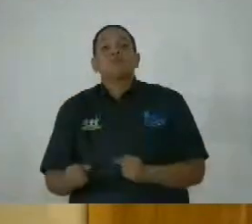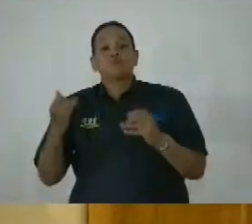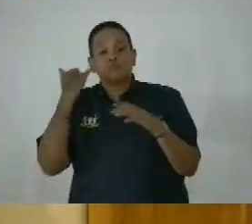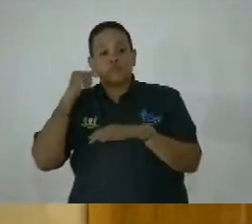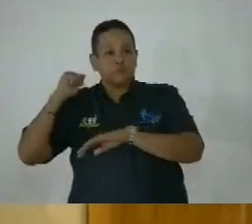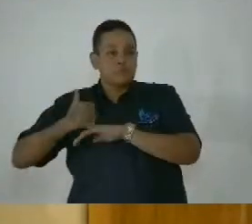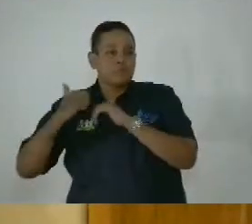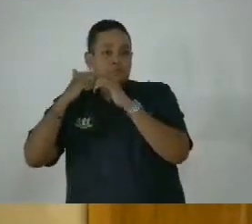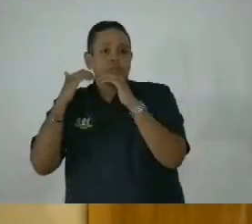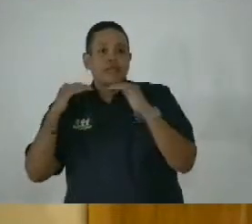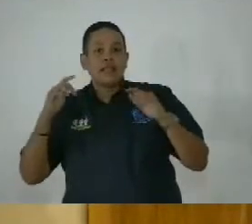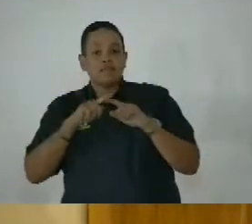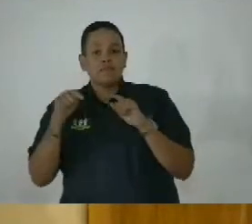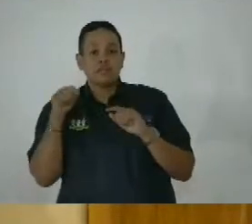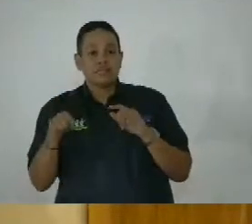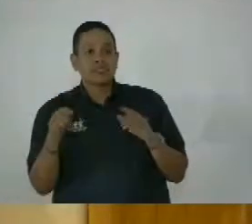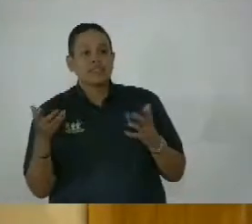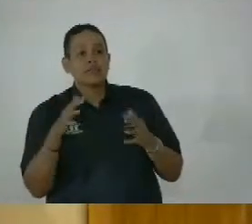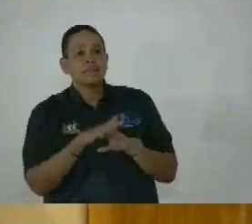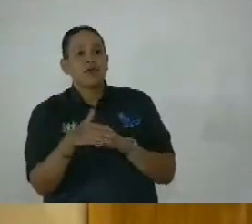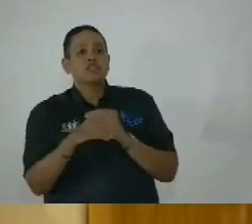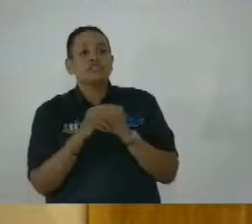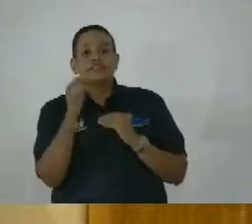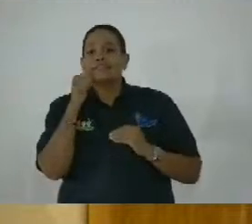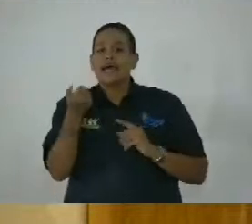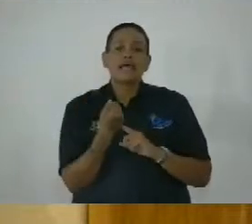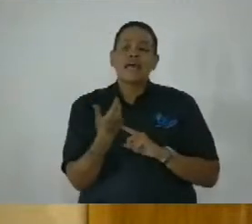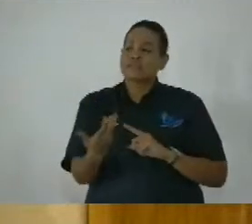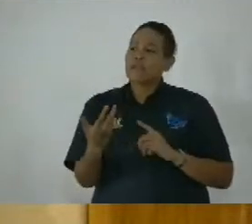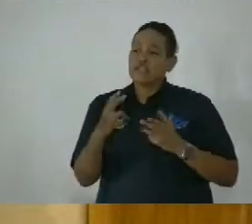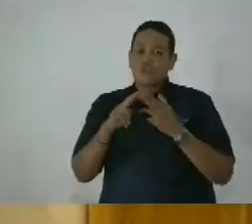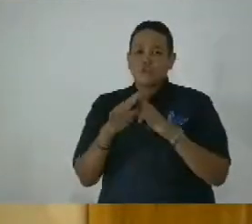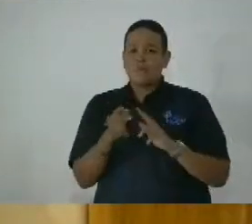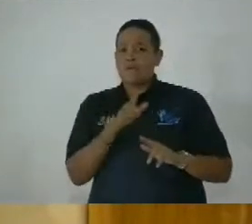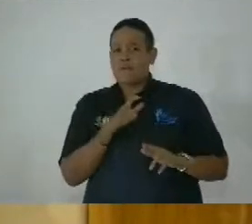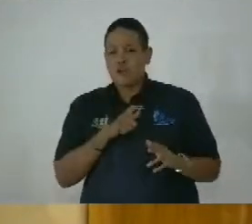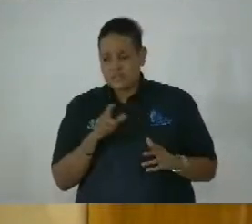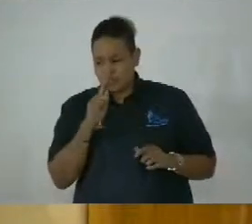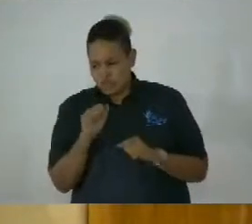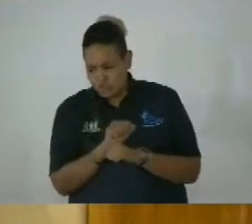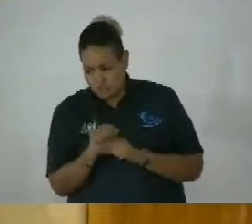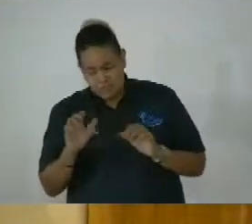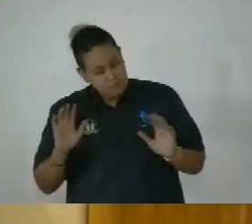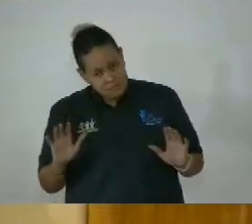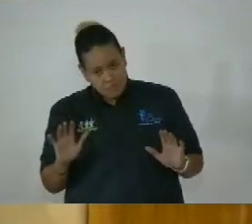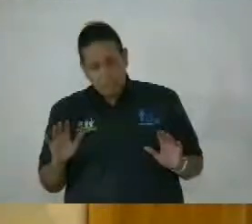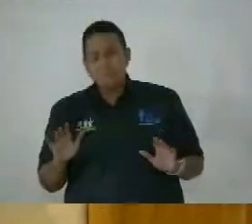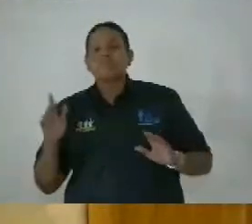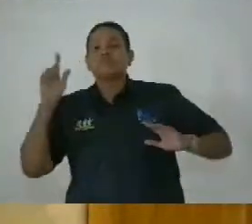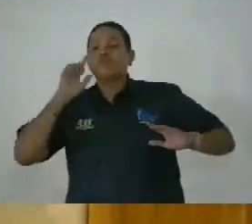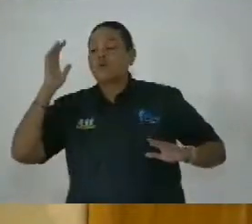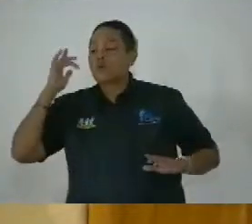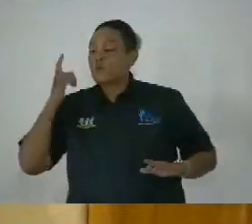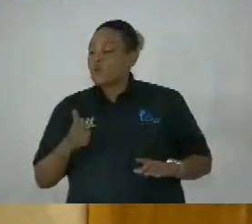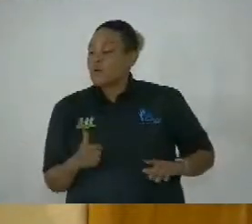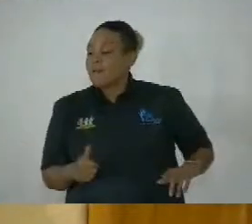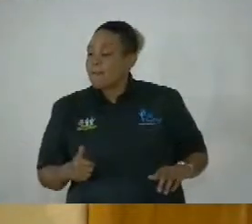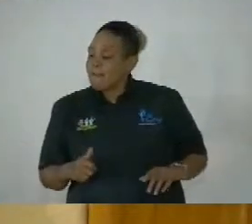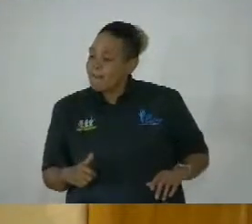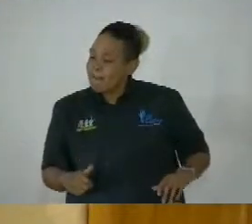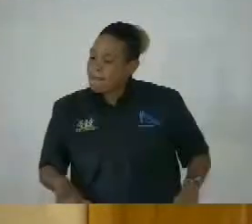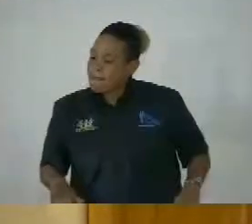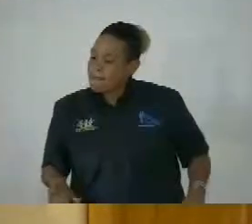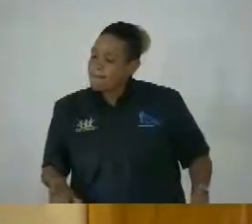level. But this merger was not an expansion of the number of law enforcement personnel, Madam Speaker, because